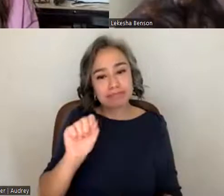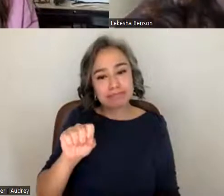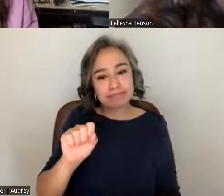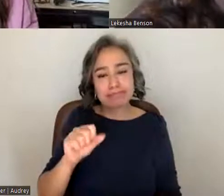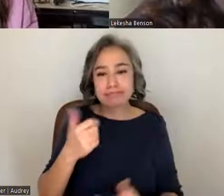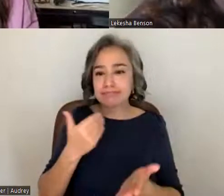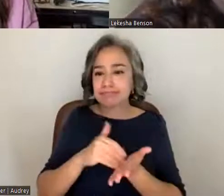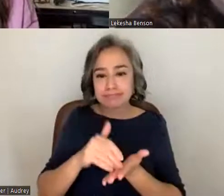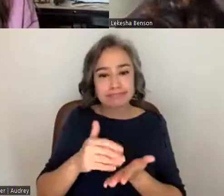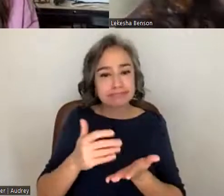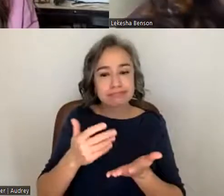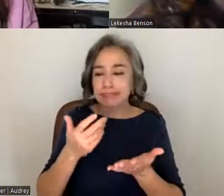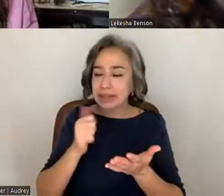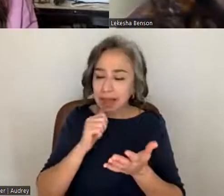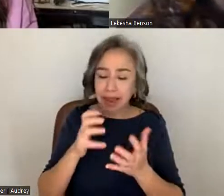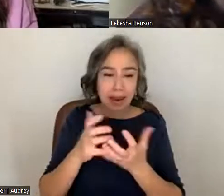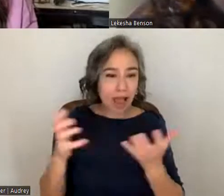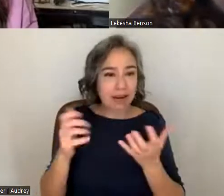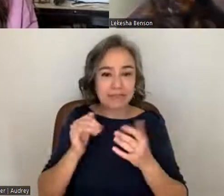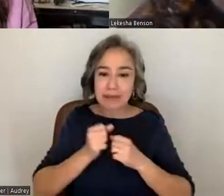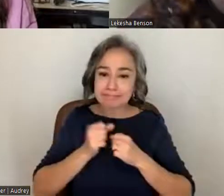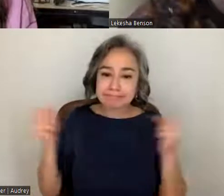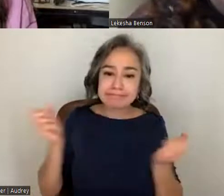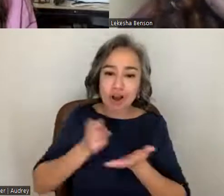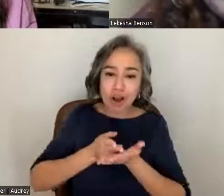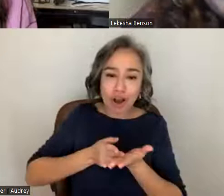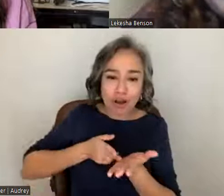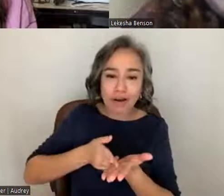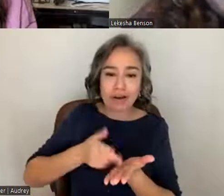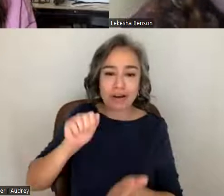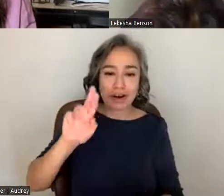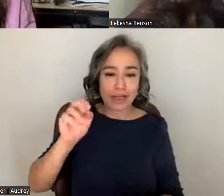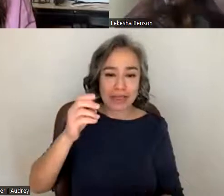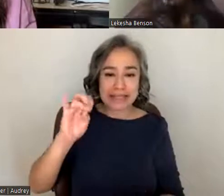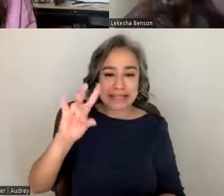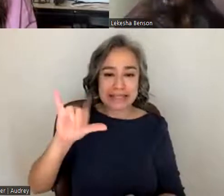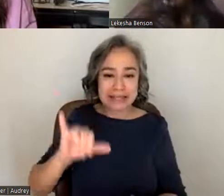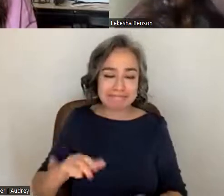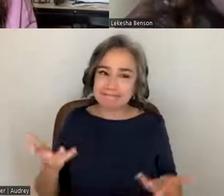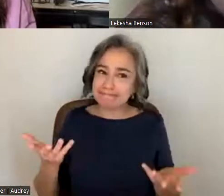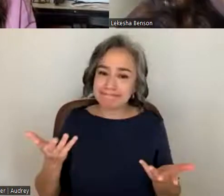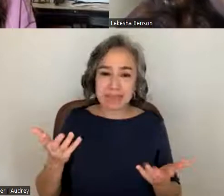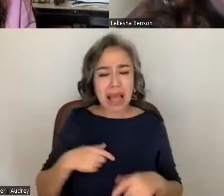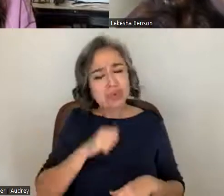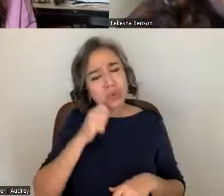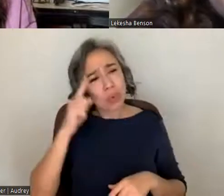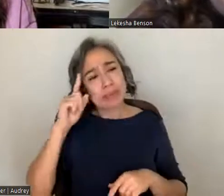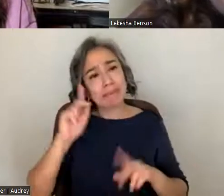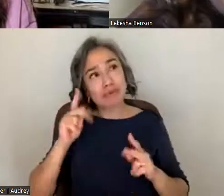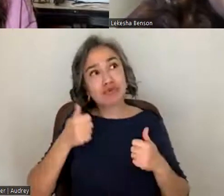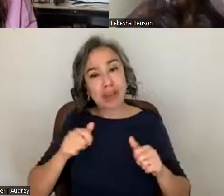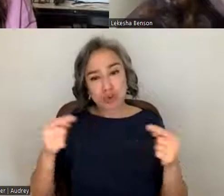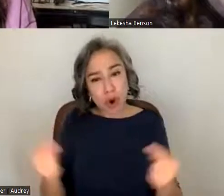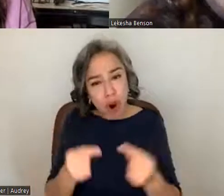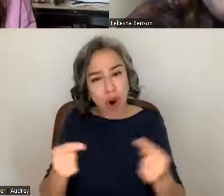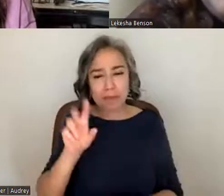oftentimes authenticity. And again, I don't think anybody comes into it to harm anybody. I think that everybody,